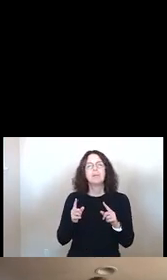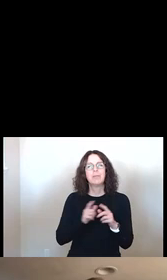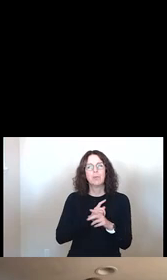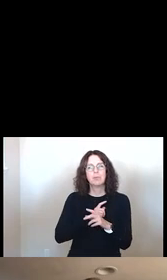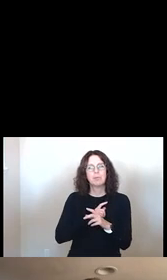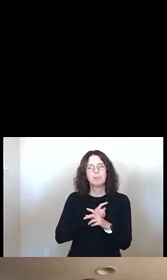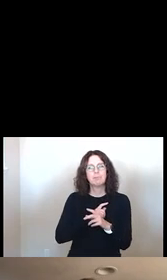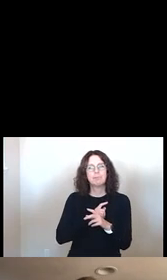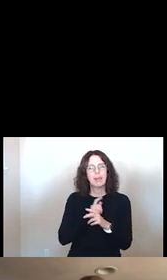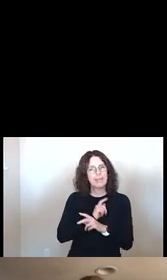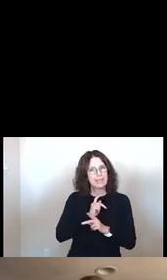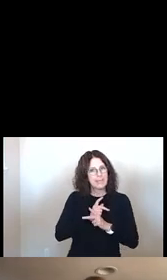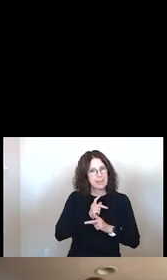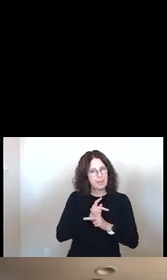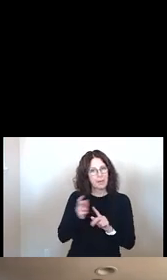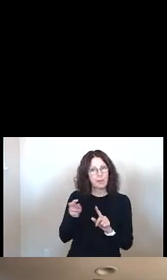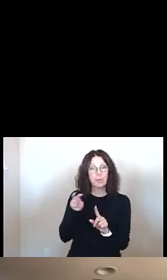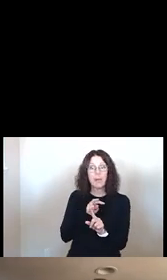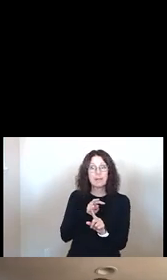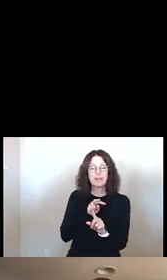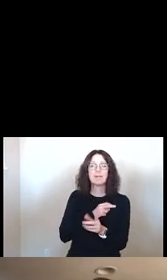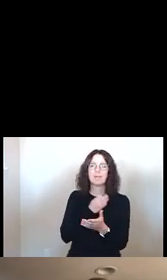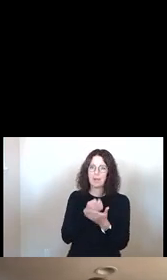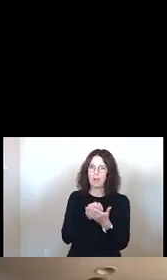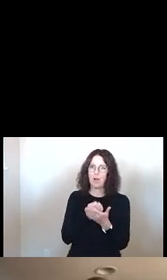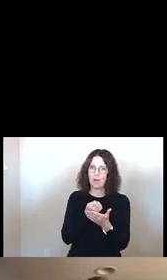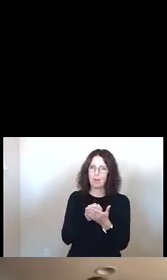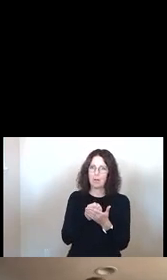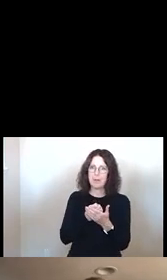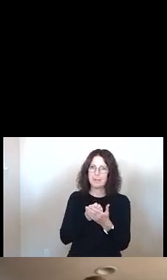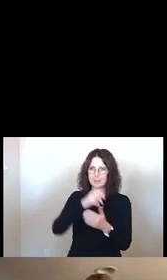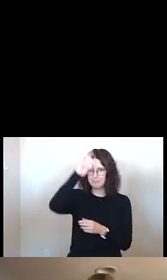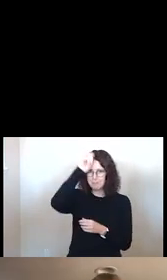an economist perspective to look at these social issues.